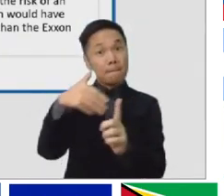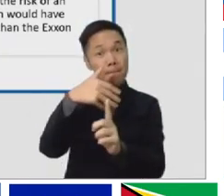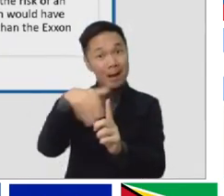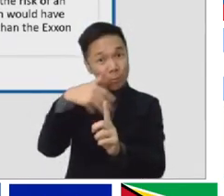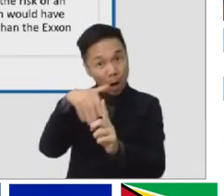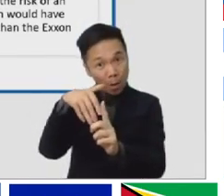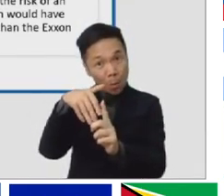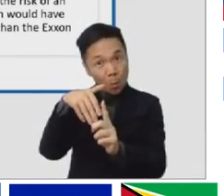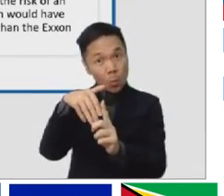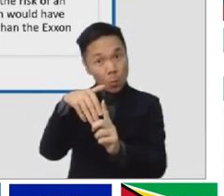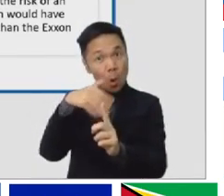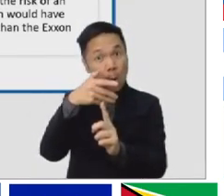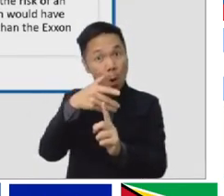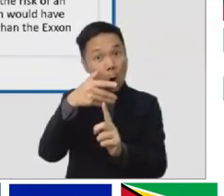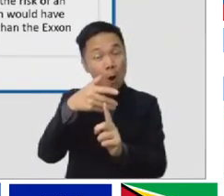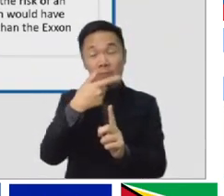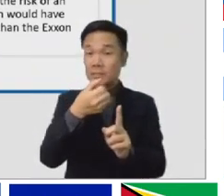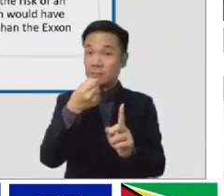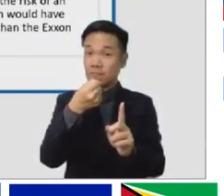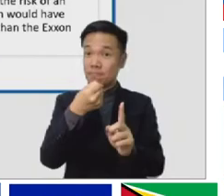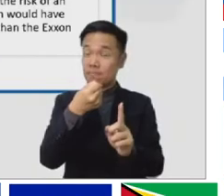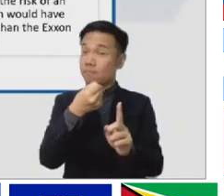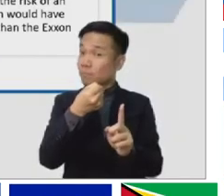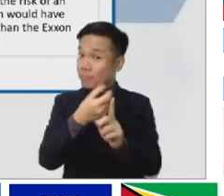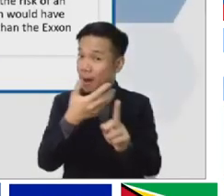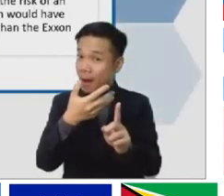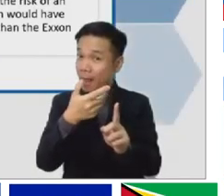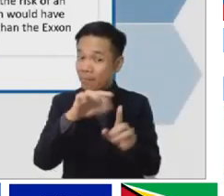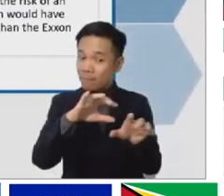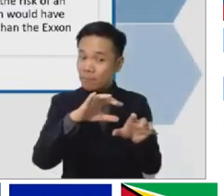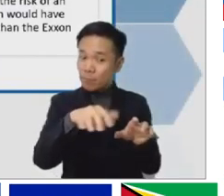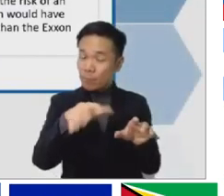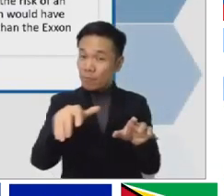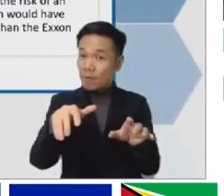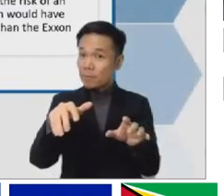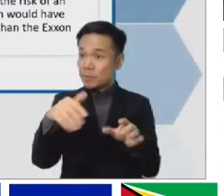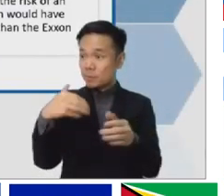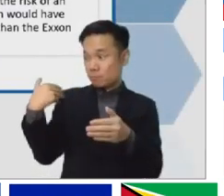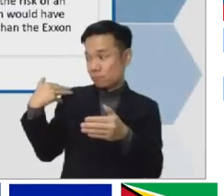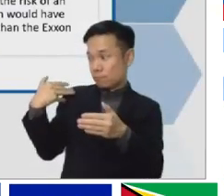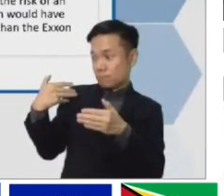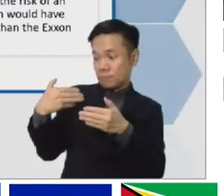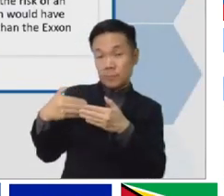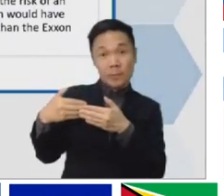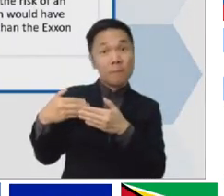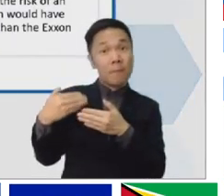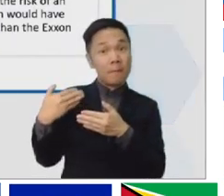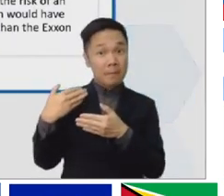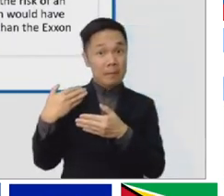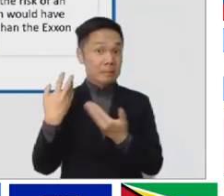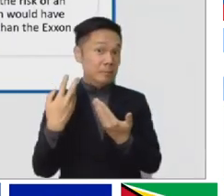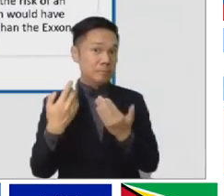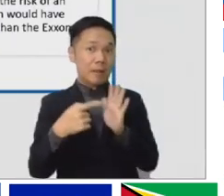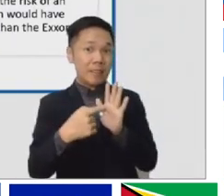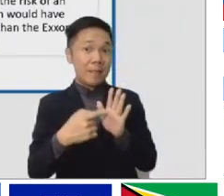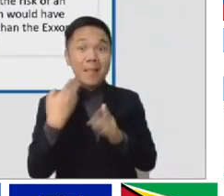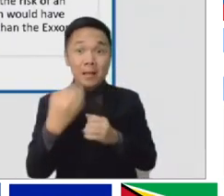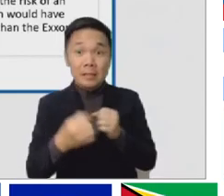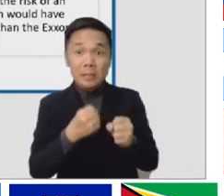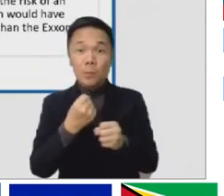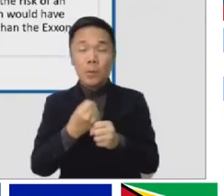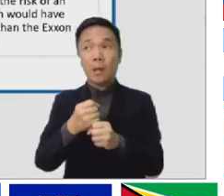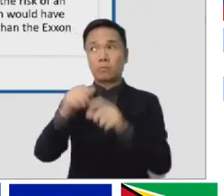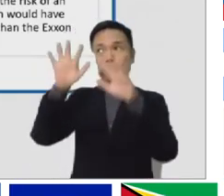disaster responses that we've had in recent times. In the past year, we've dealt with floods, we've dealt